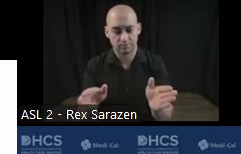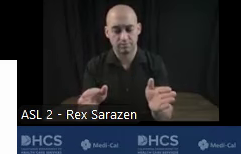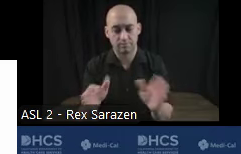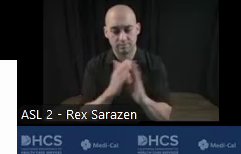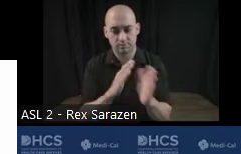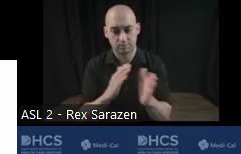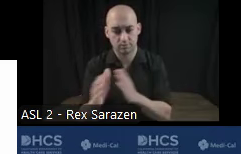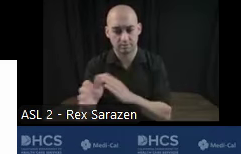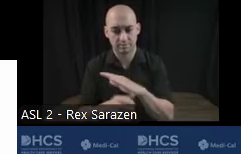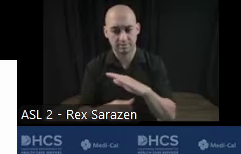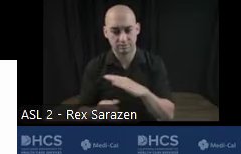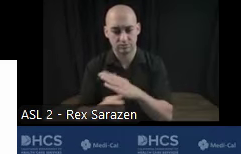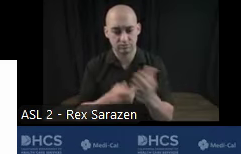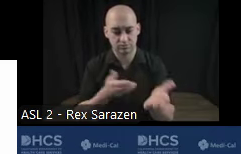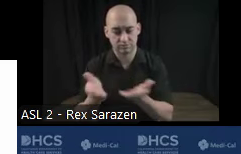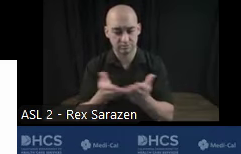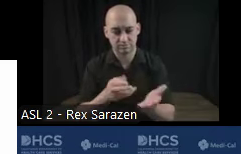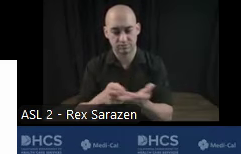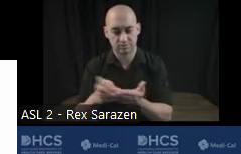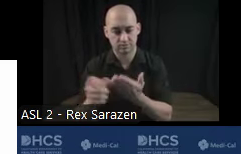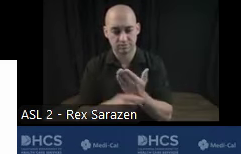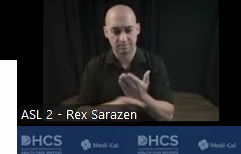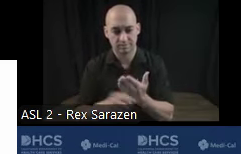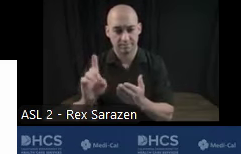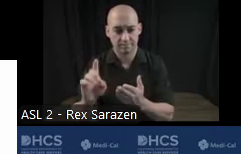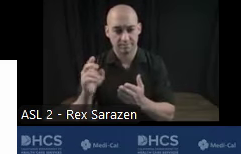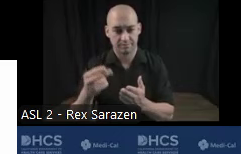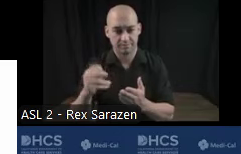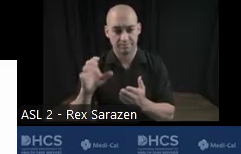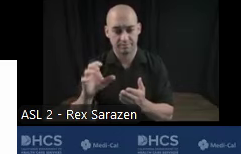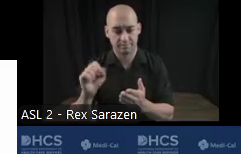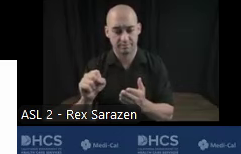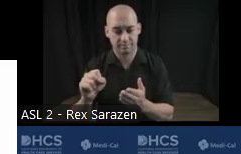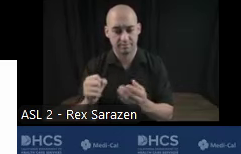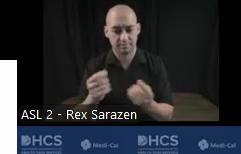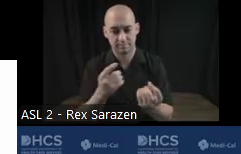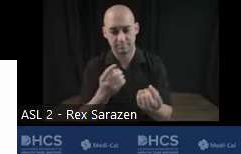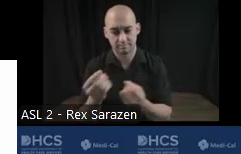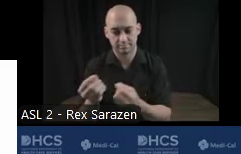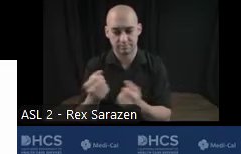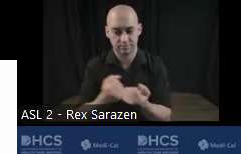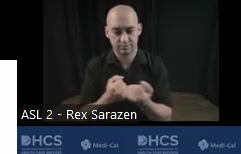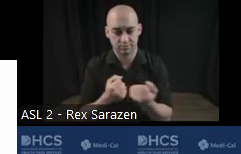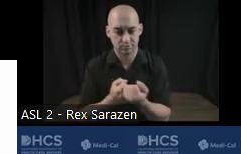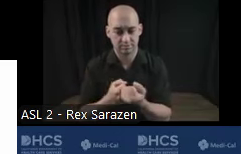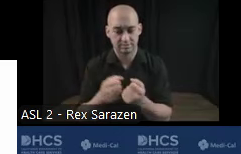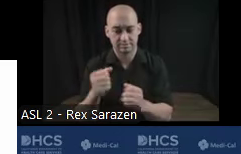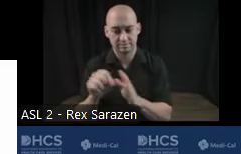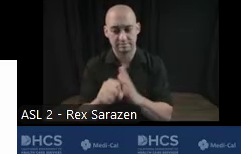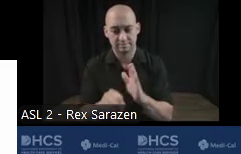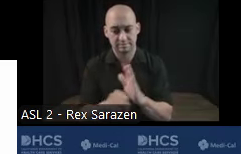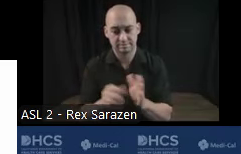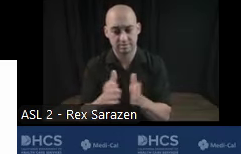programs. And DHCS has begun an initiative to support our transition to a statewide, fully integrated managed long-term